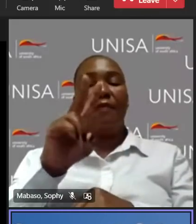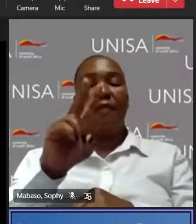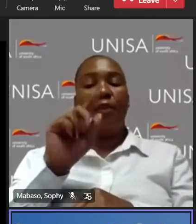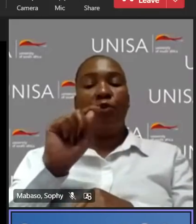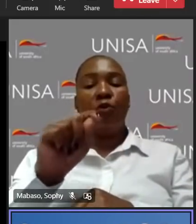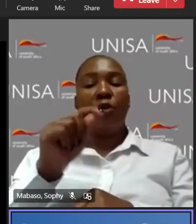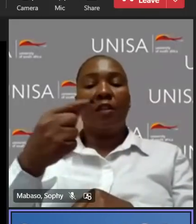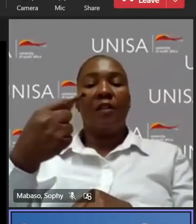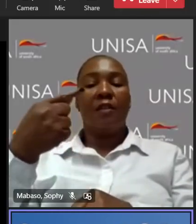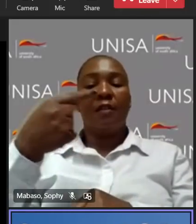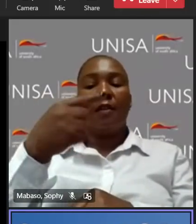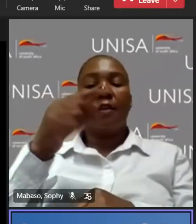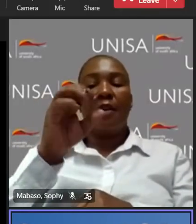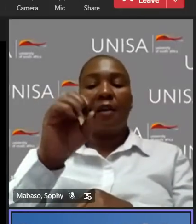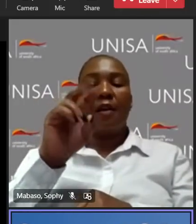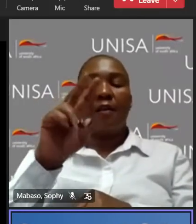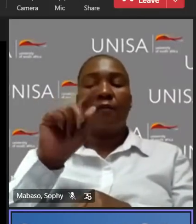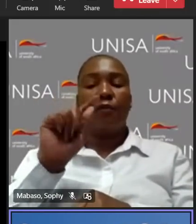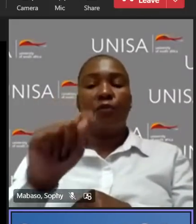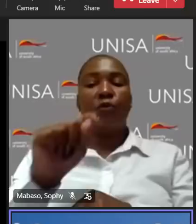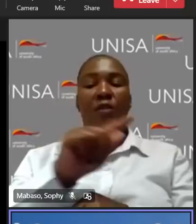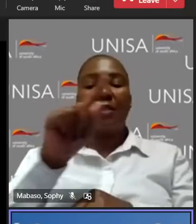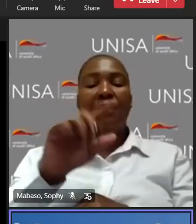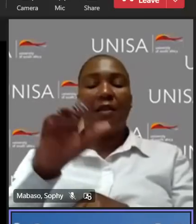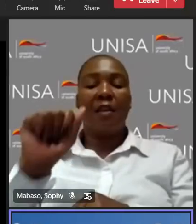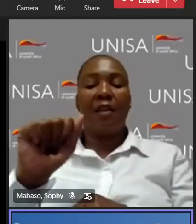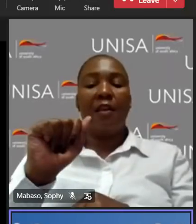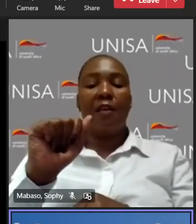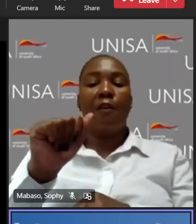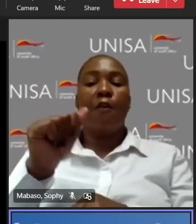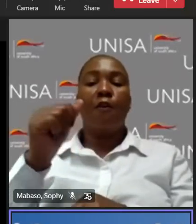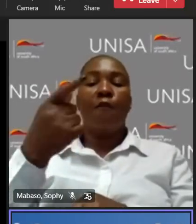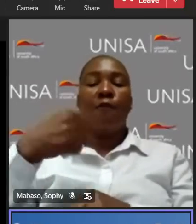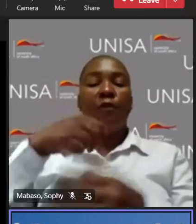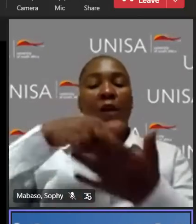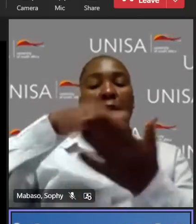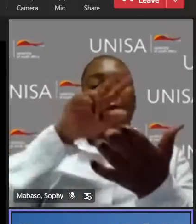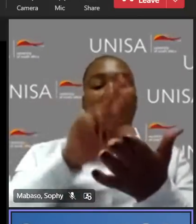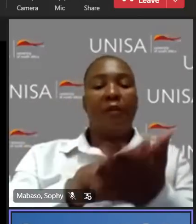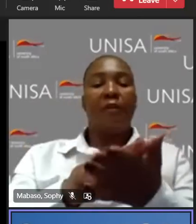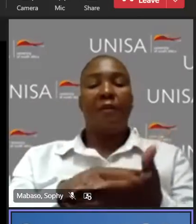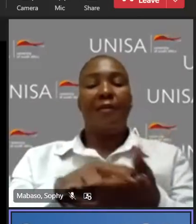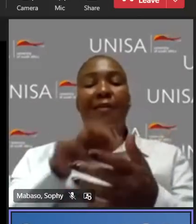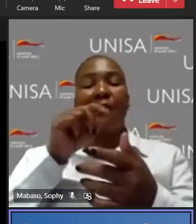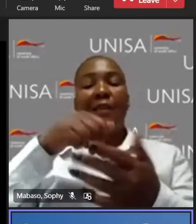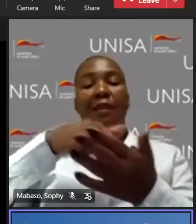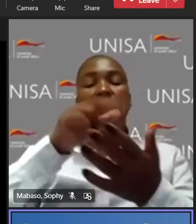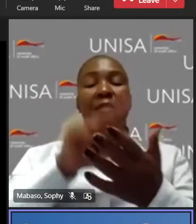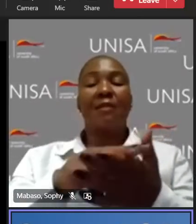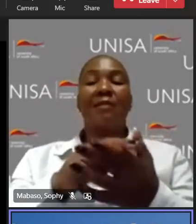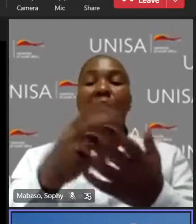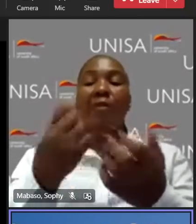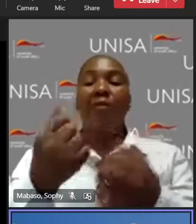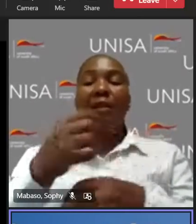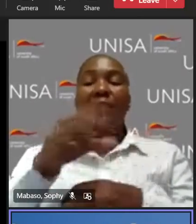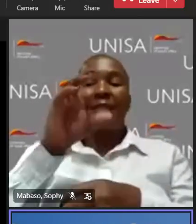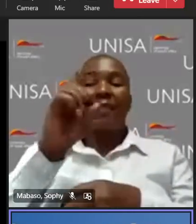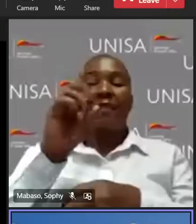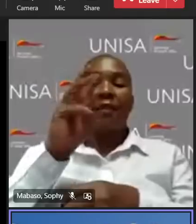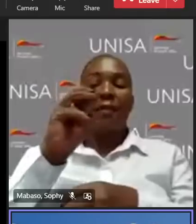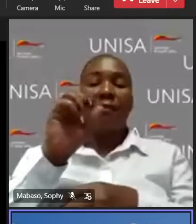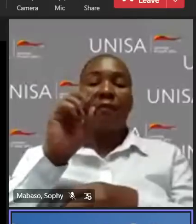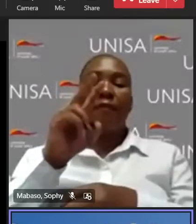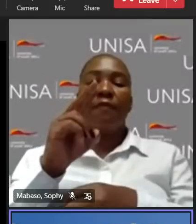dmv.gov.za website for application. Application are handled at DMV. And then who